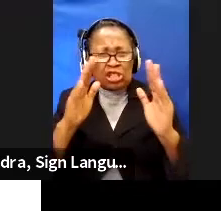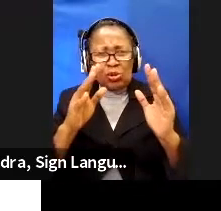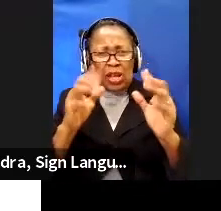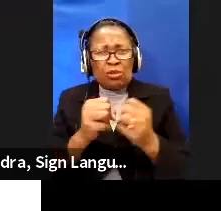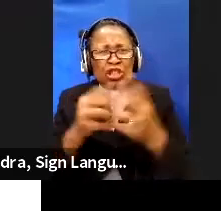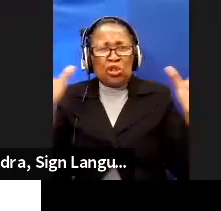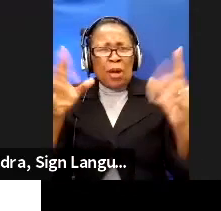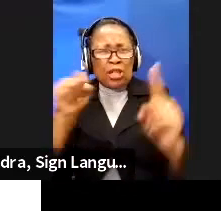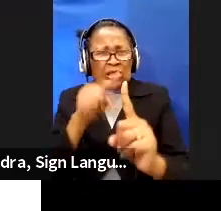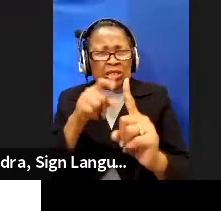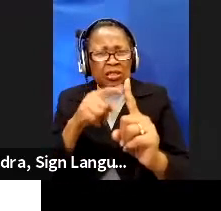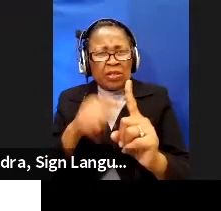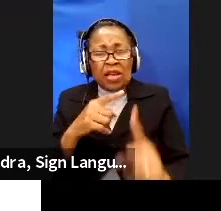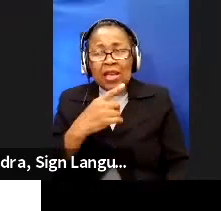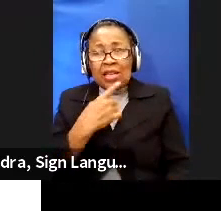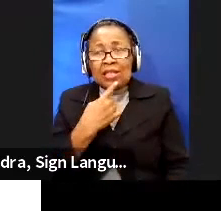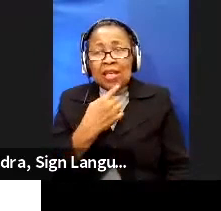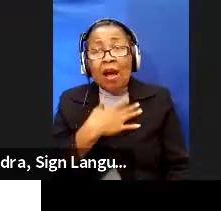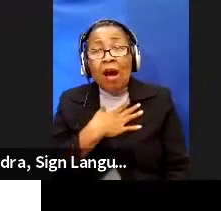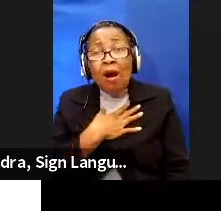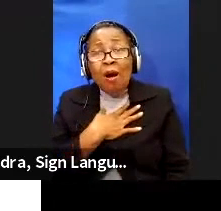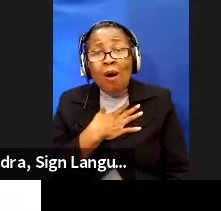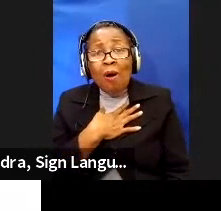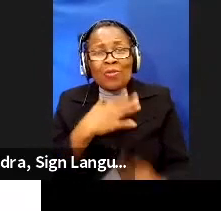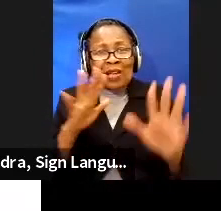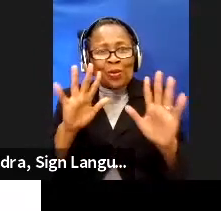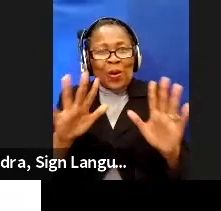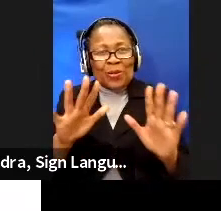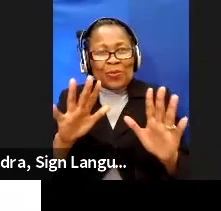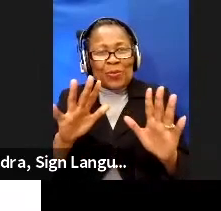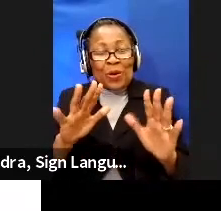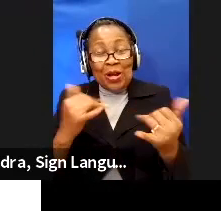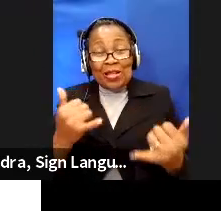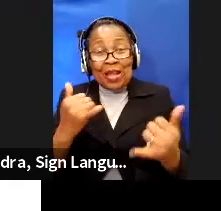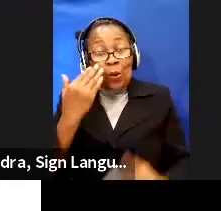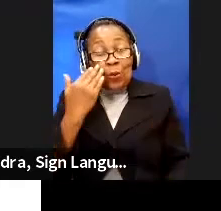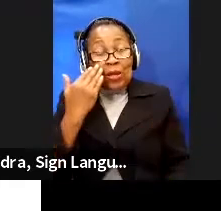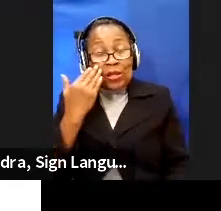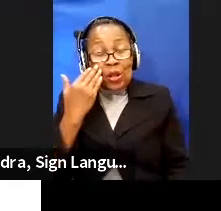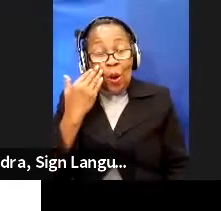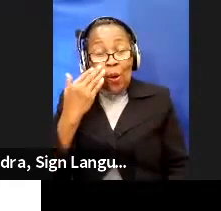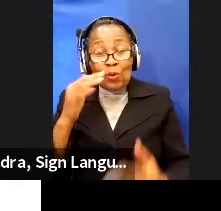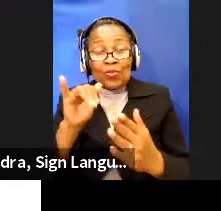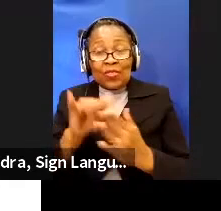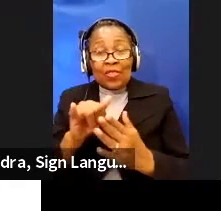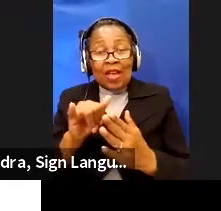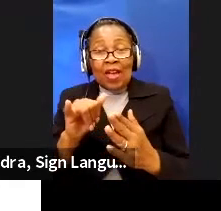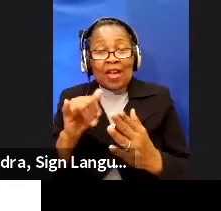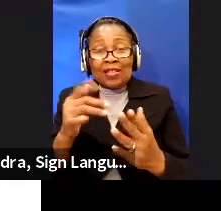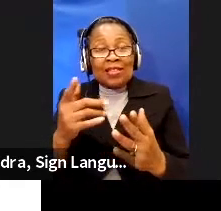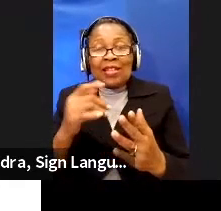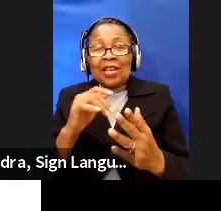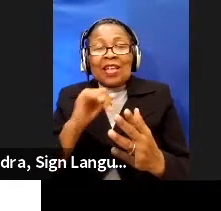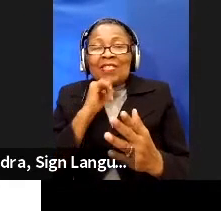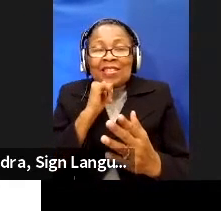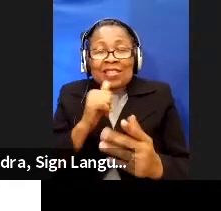said, "Well, that's wonderful. Because now we know, you and I both, that this sensory-friendly environment is not the right